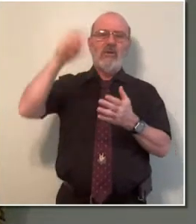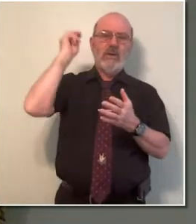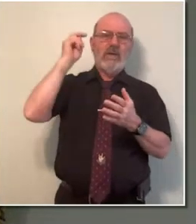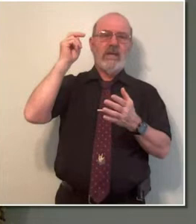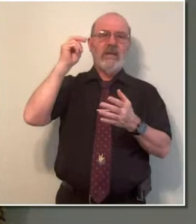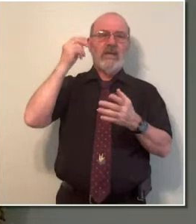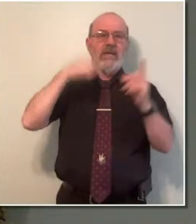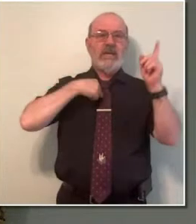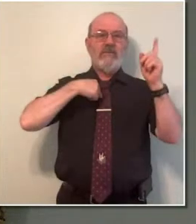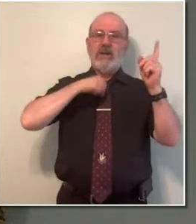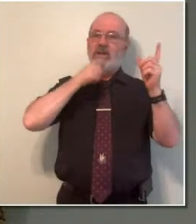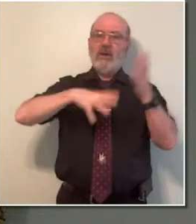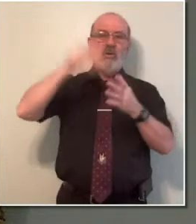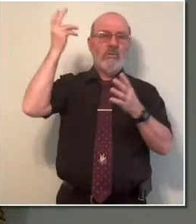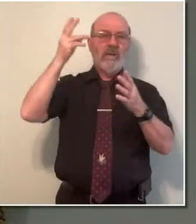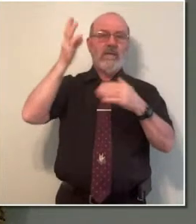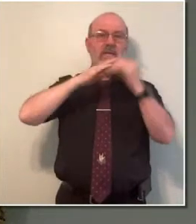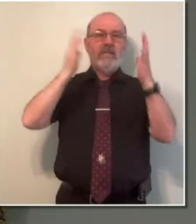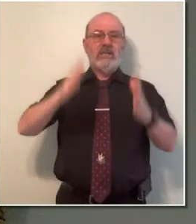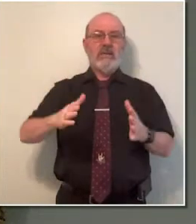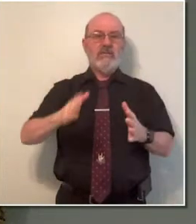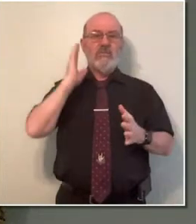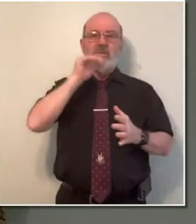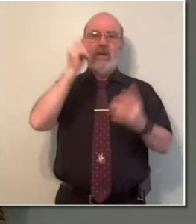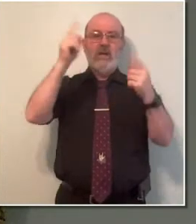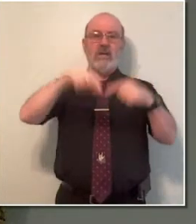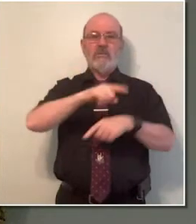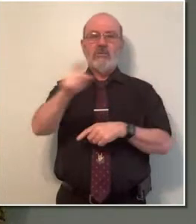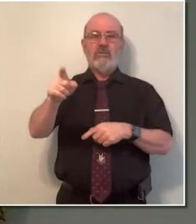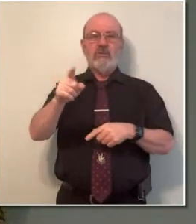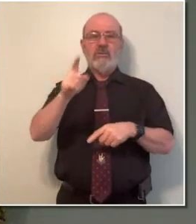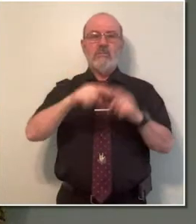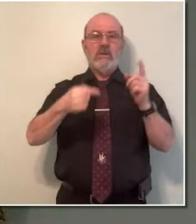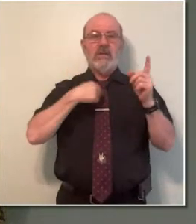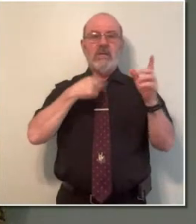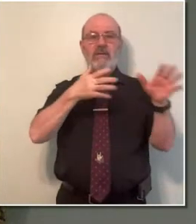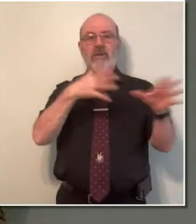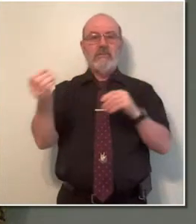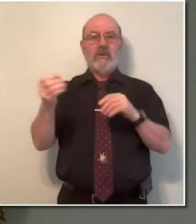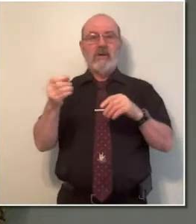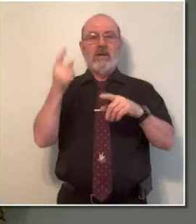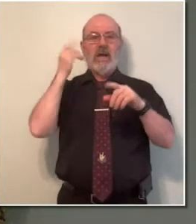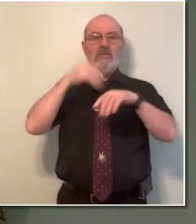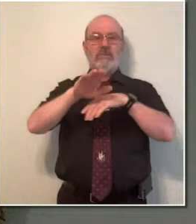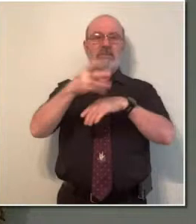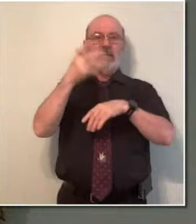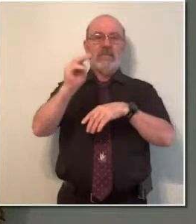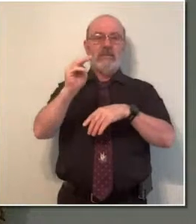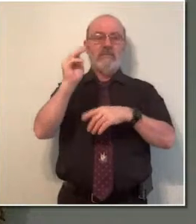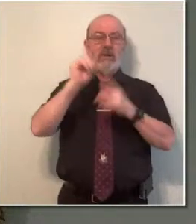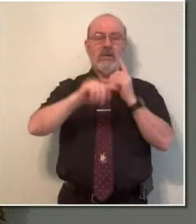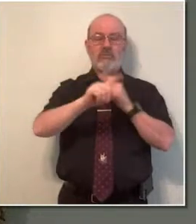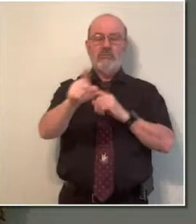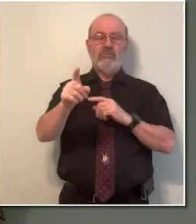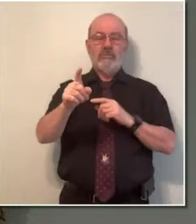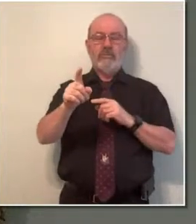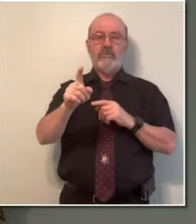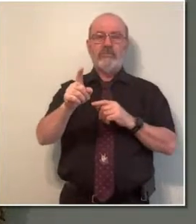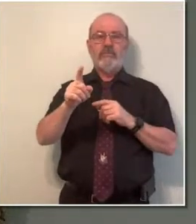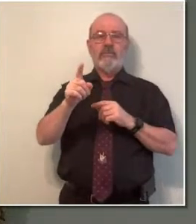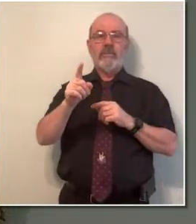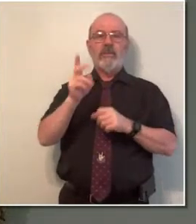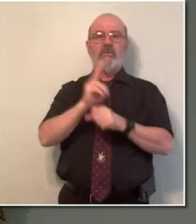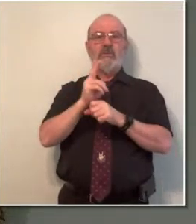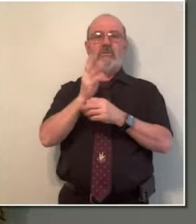go not away, the Comforter will not come unto you. But if I depart, I will send him unto you." You know, use that with some of your Christian